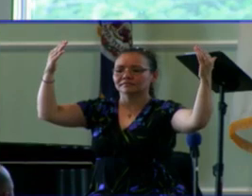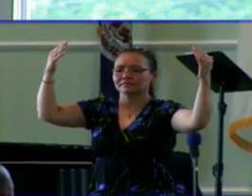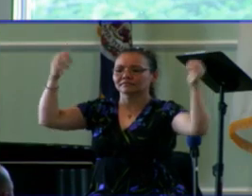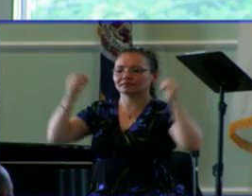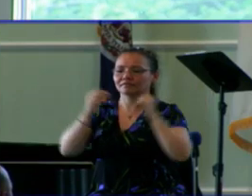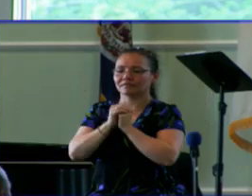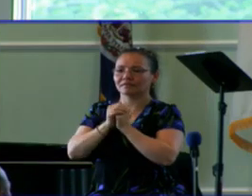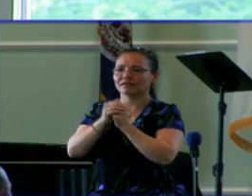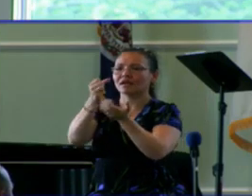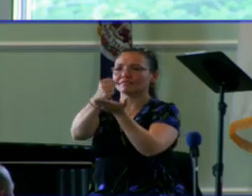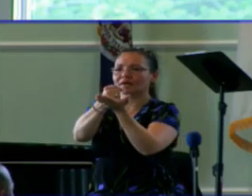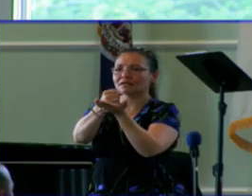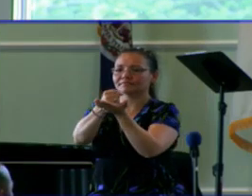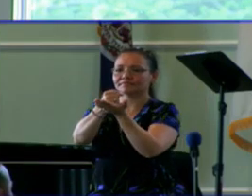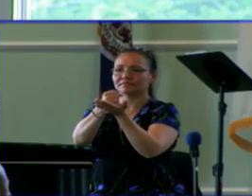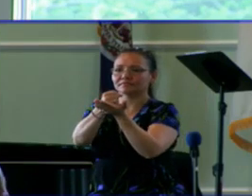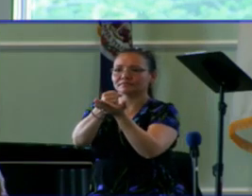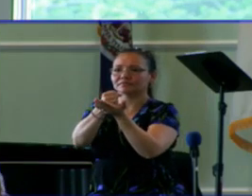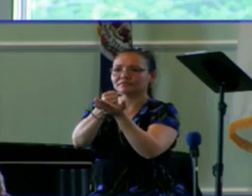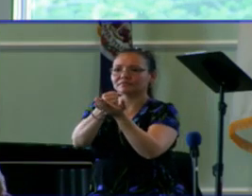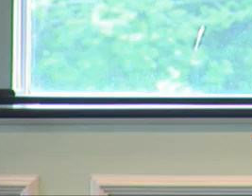is for us. Amen.